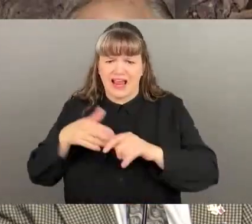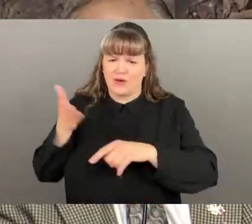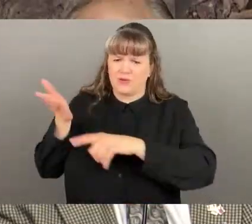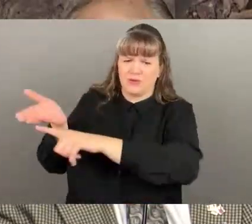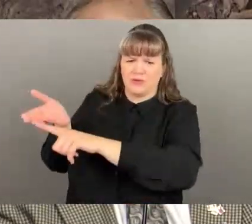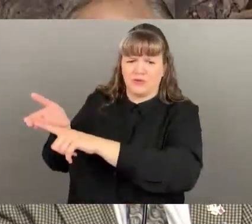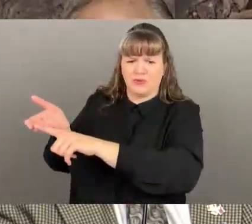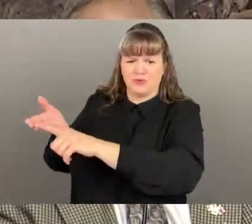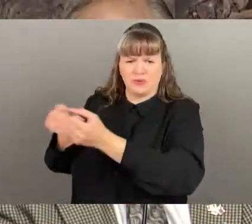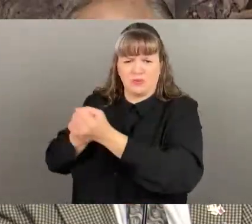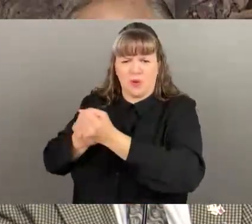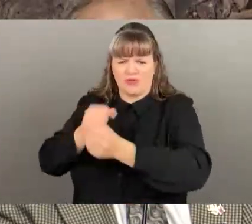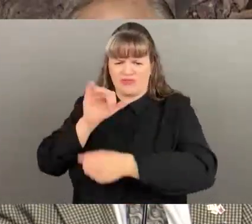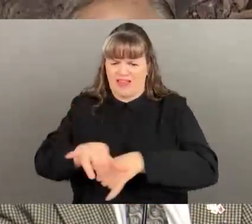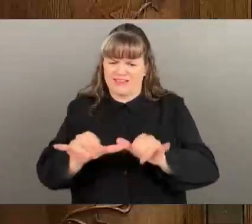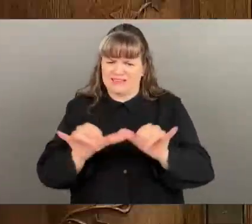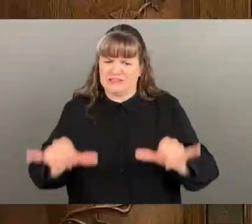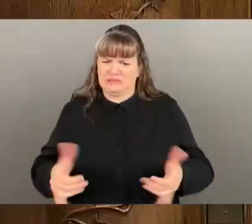care? Shame.